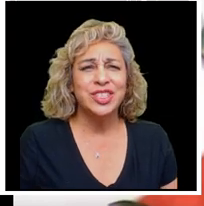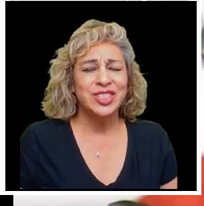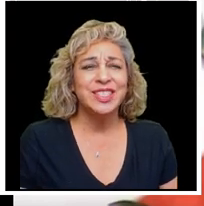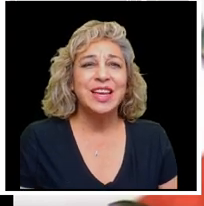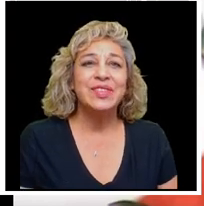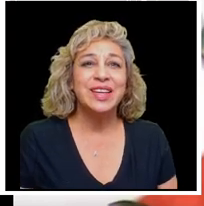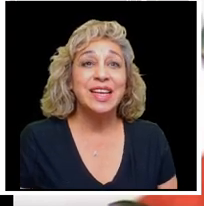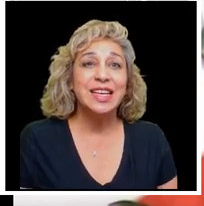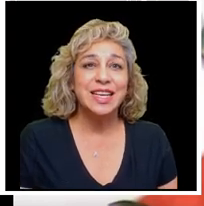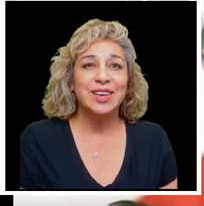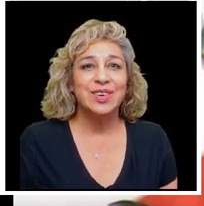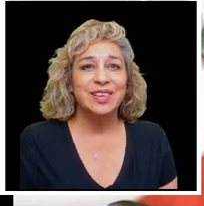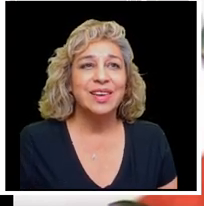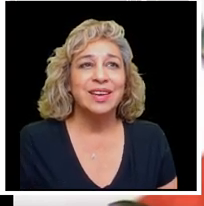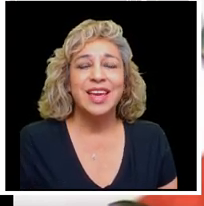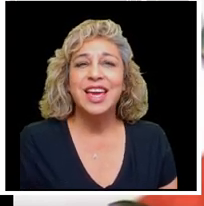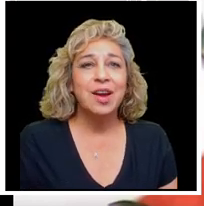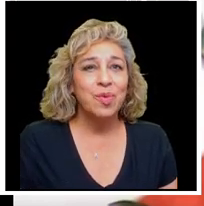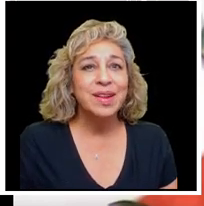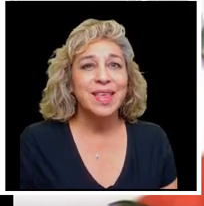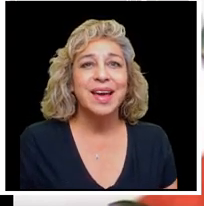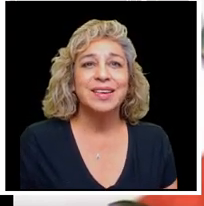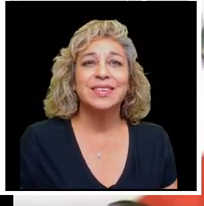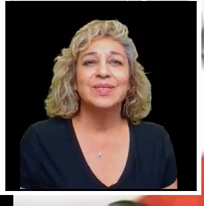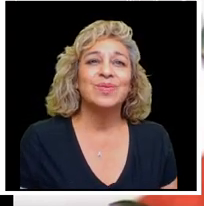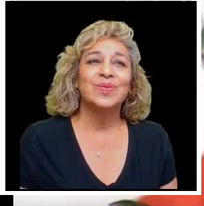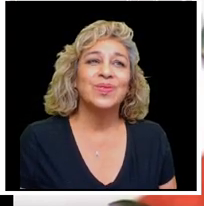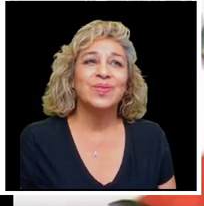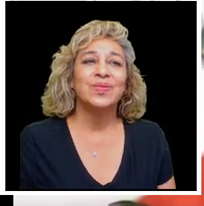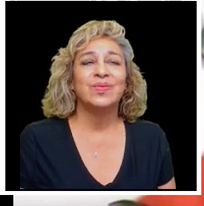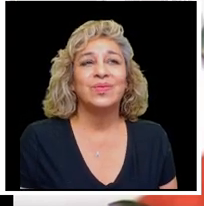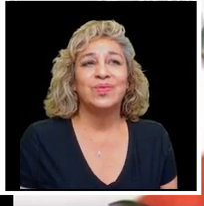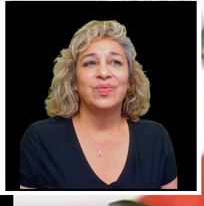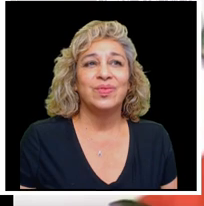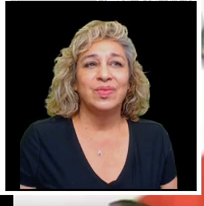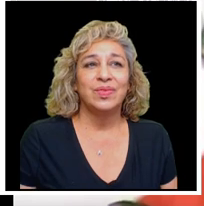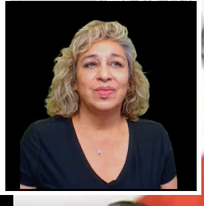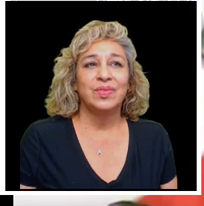in safety detail he got rid of that he